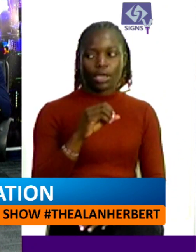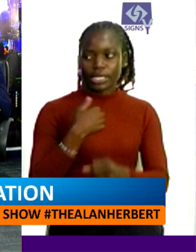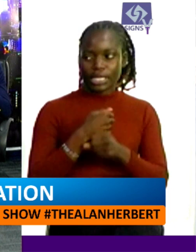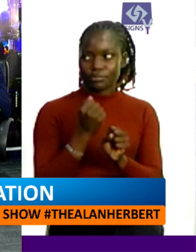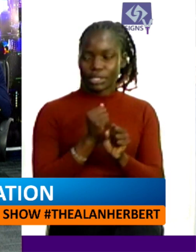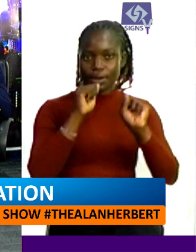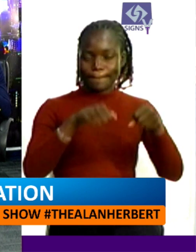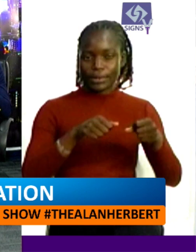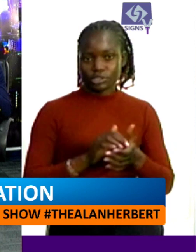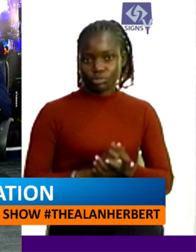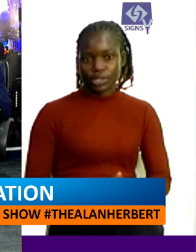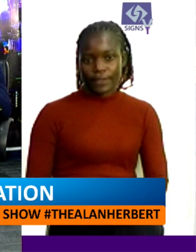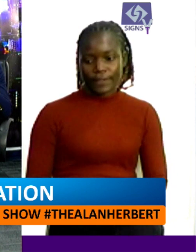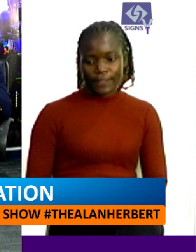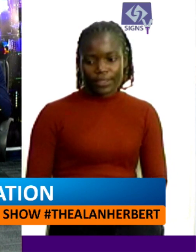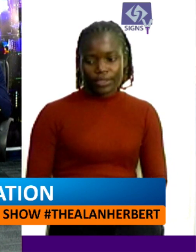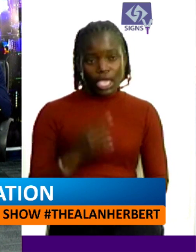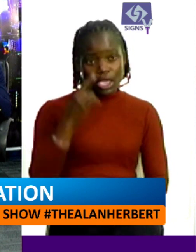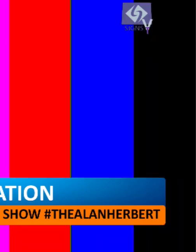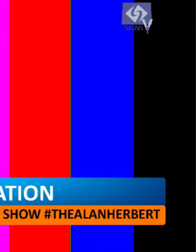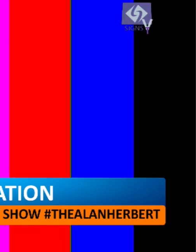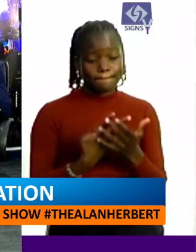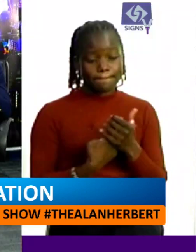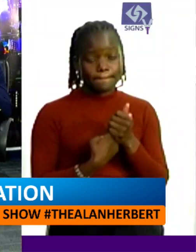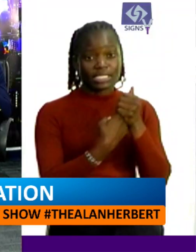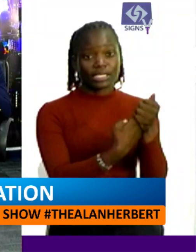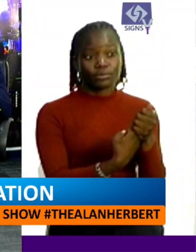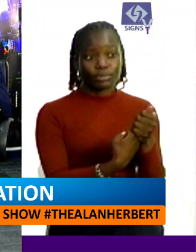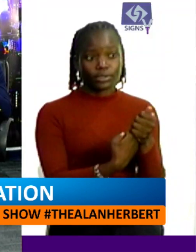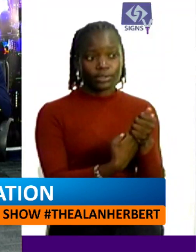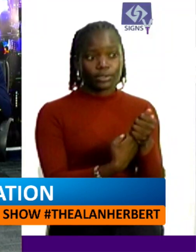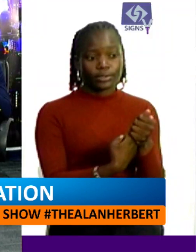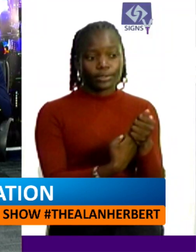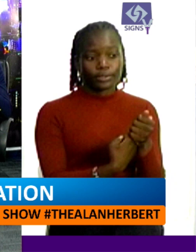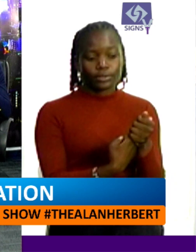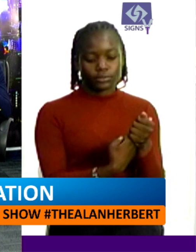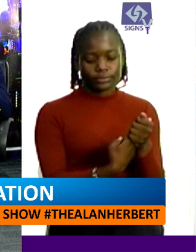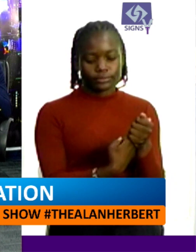possible for the partnership in finding